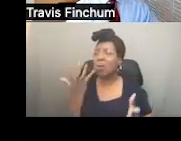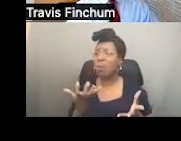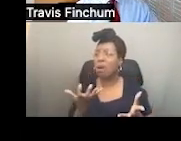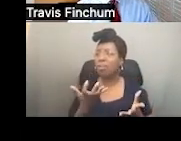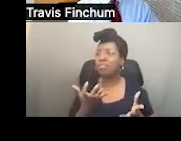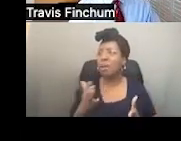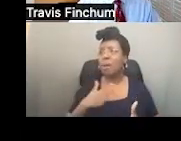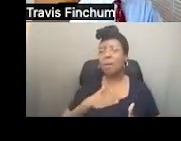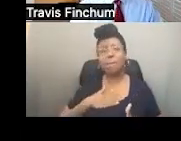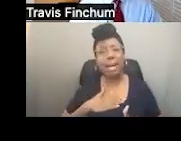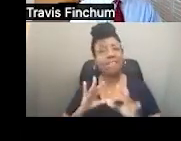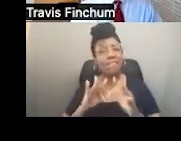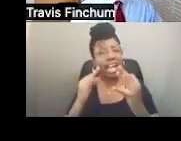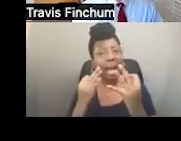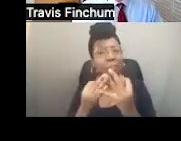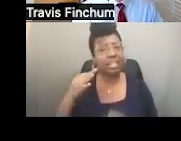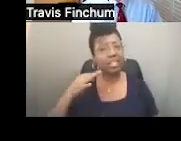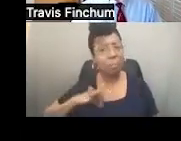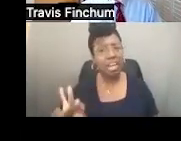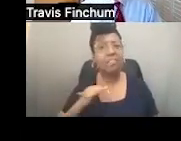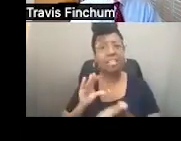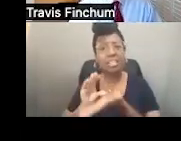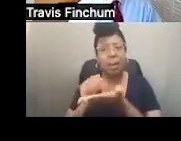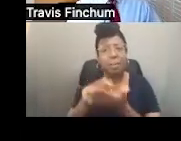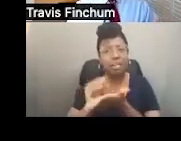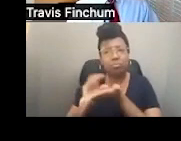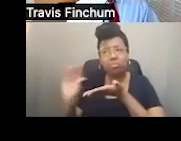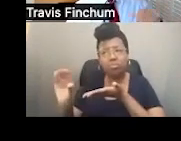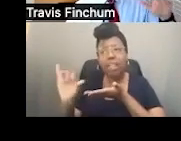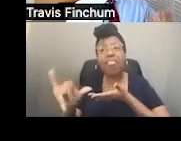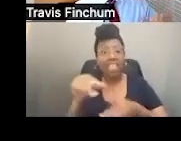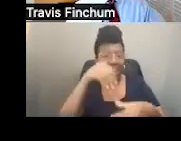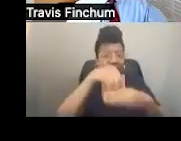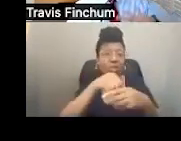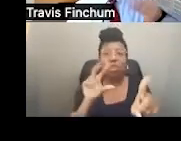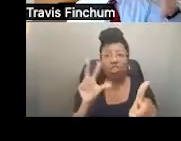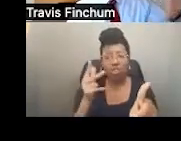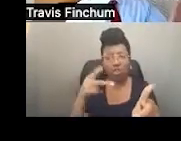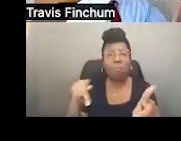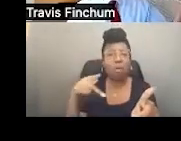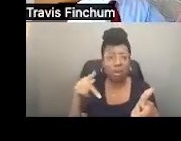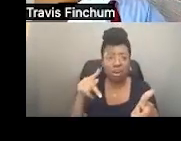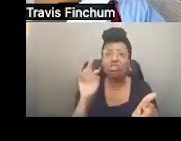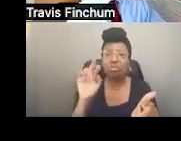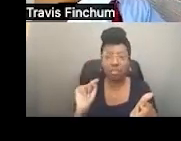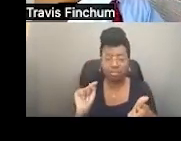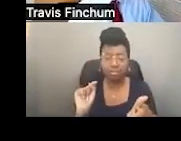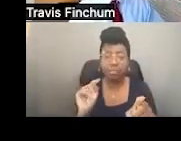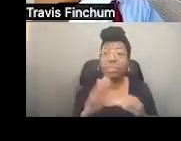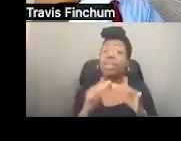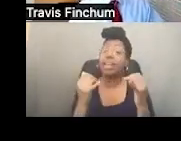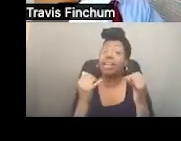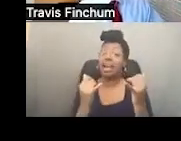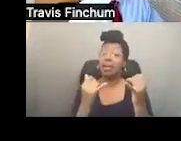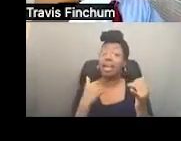without jeopardizing benefits? Those are third-party trusts. But we shouldn't lose track of, there's a whole other category